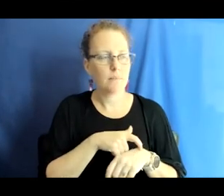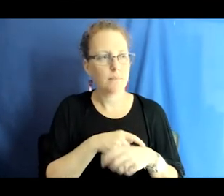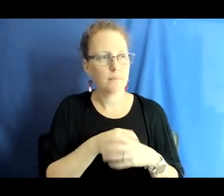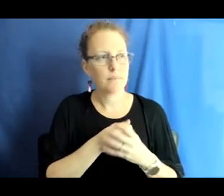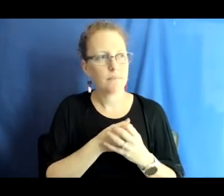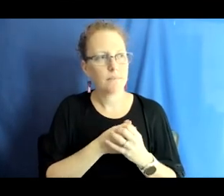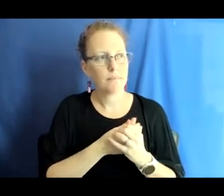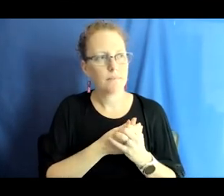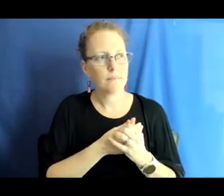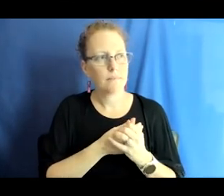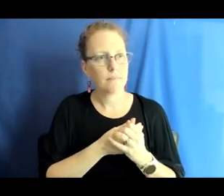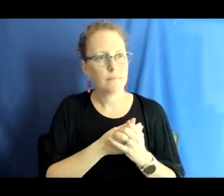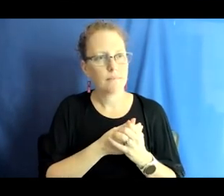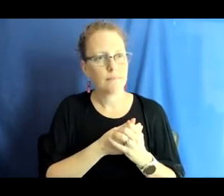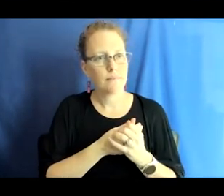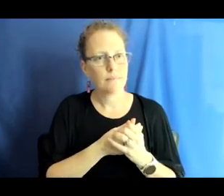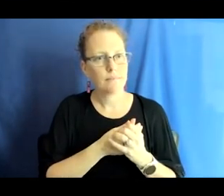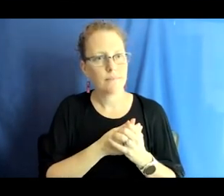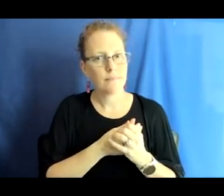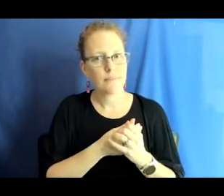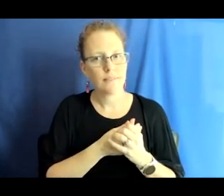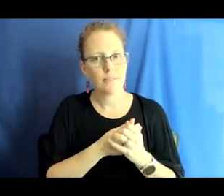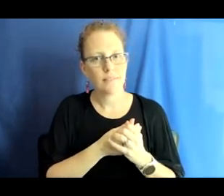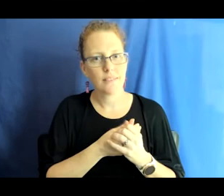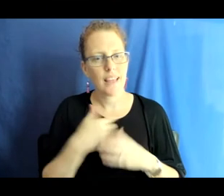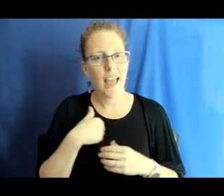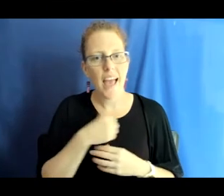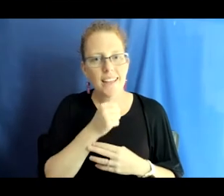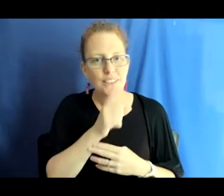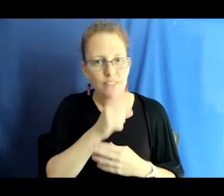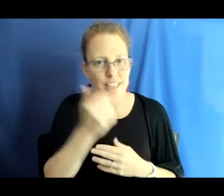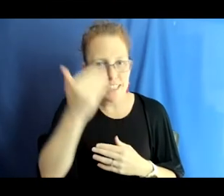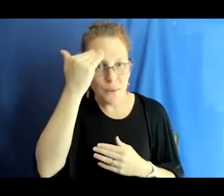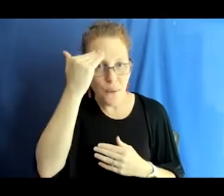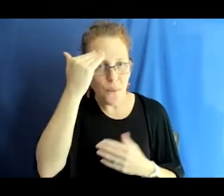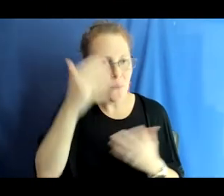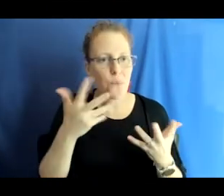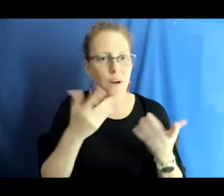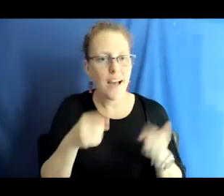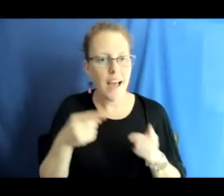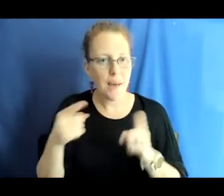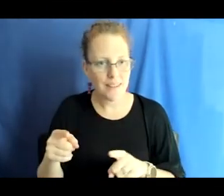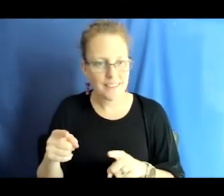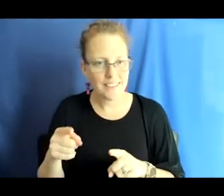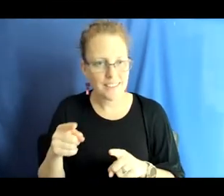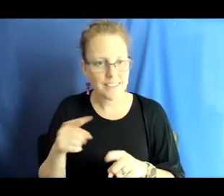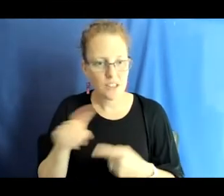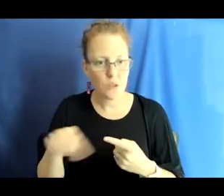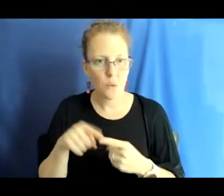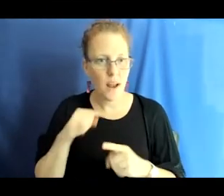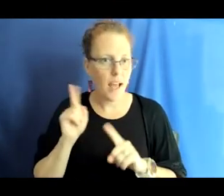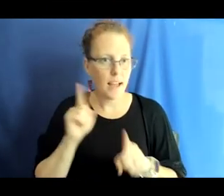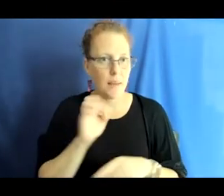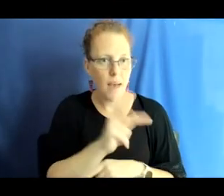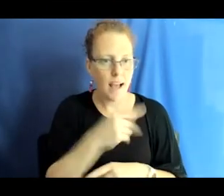yeah. Now what I should say is I didn't really know what had happened when I returned. I was still like